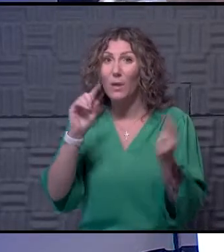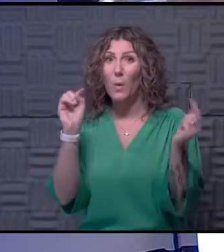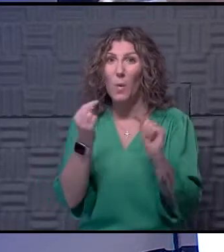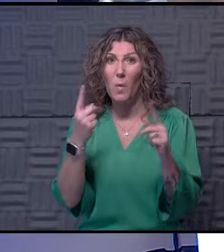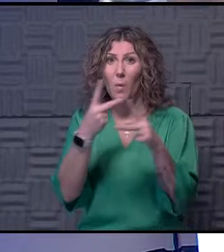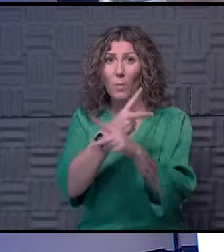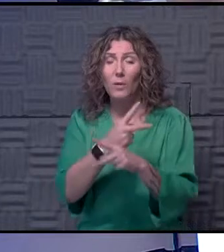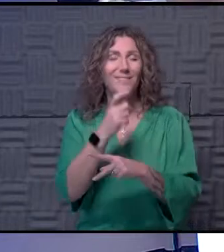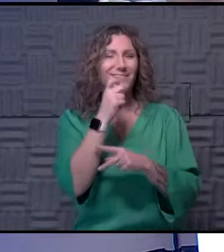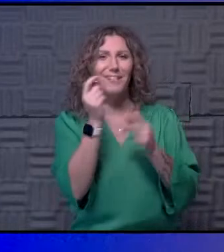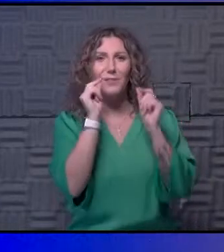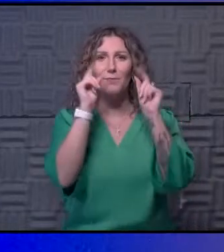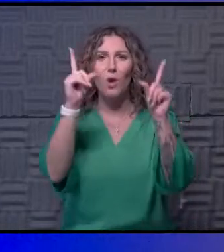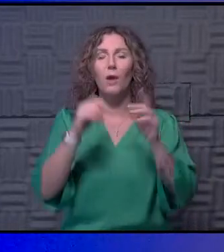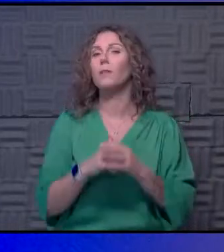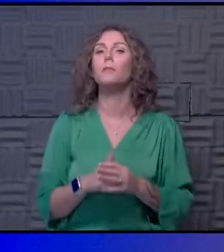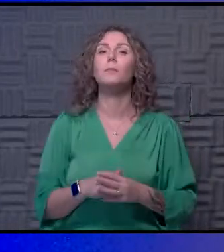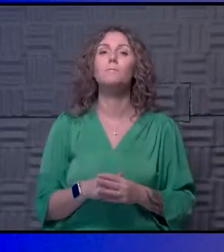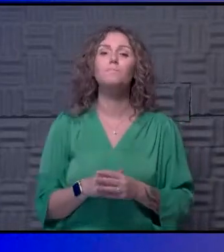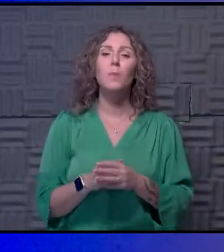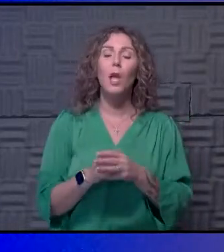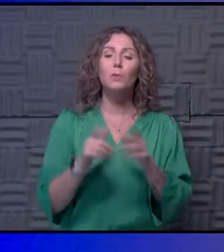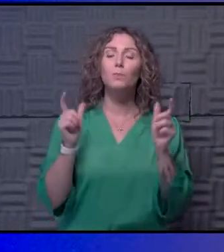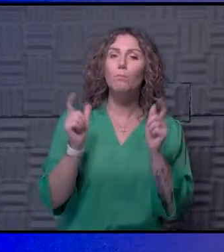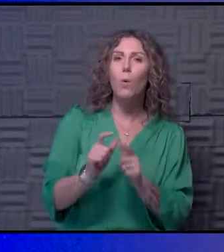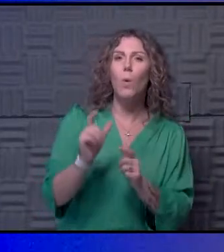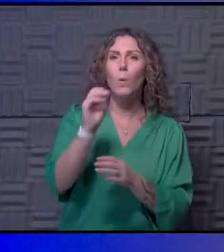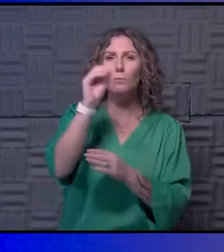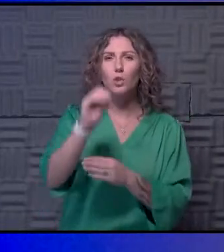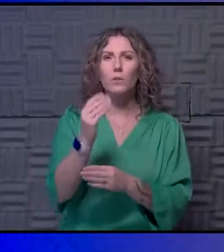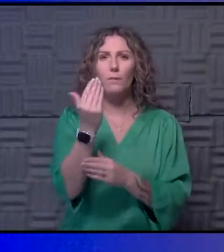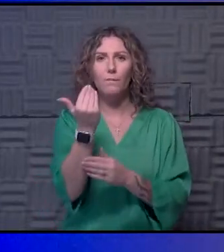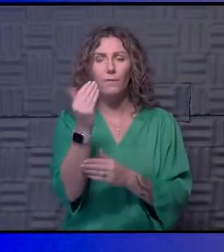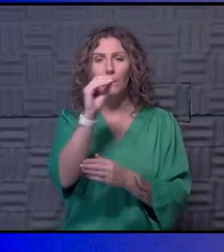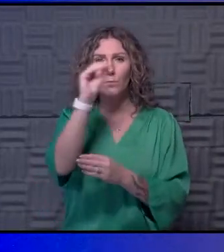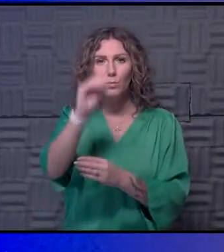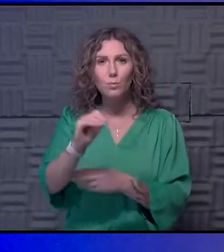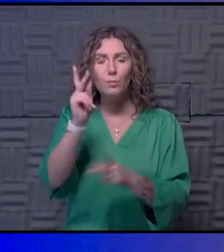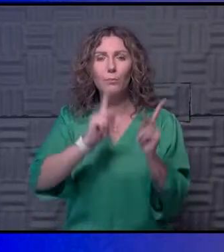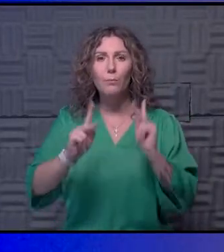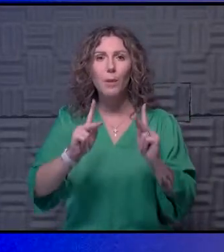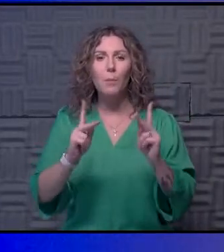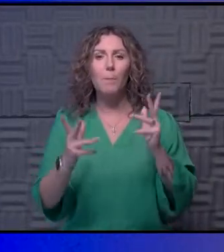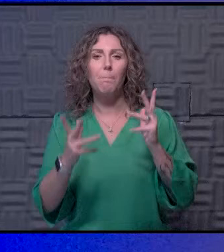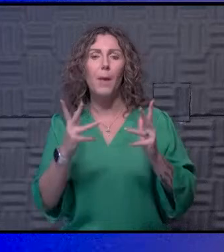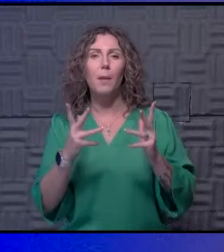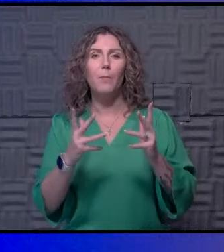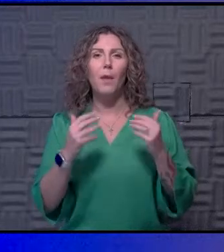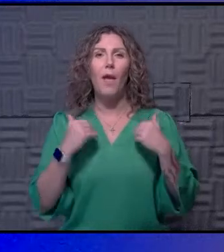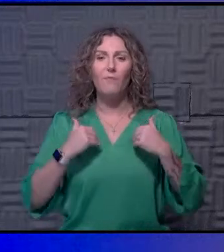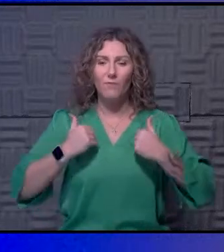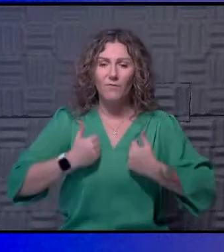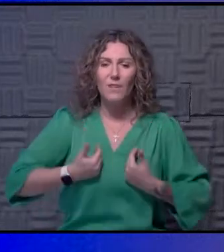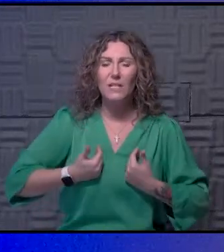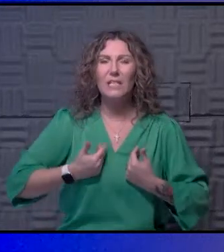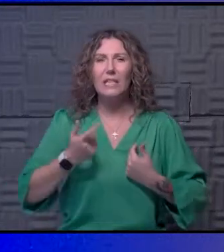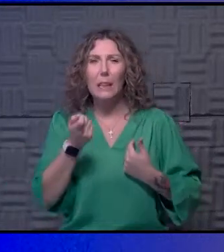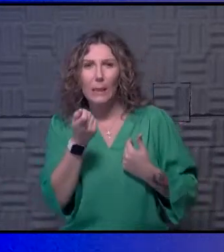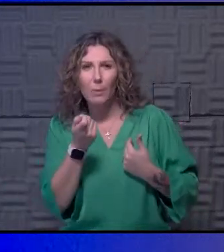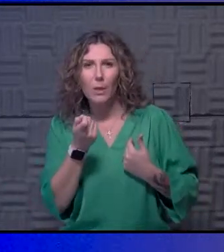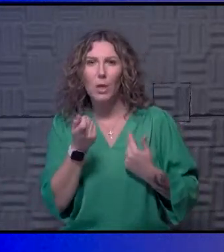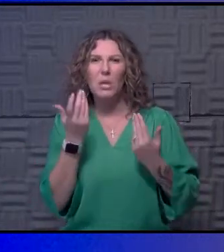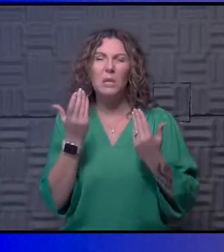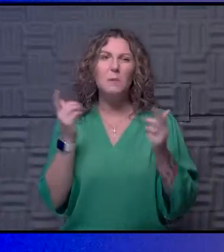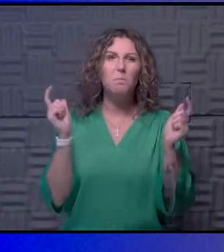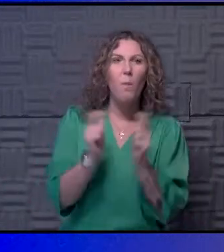not a surprise. Right. Smaller percentages, 15% of people may get fatigue, a little bit smaller percent